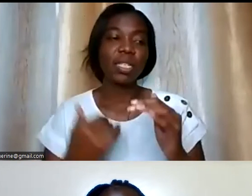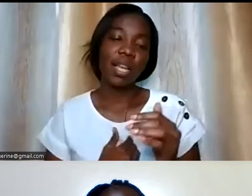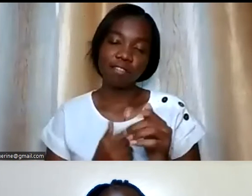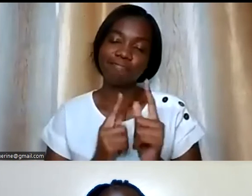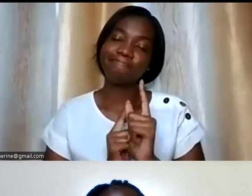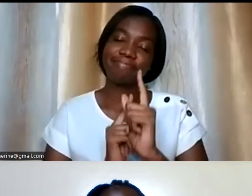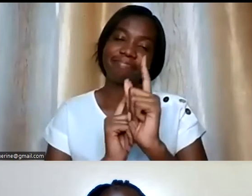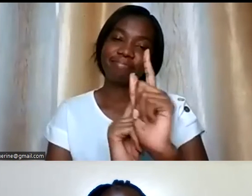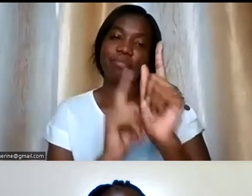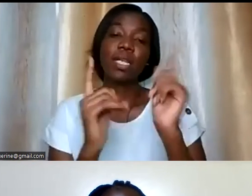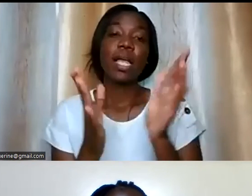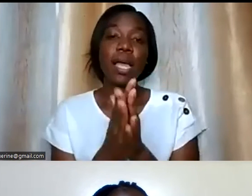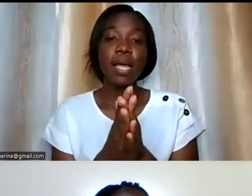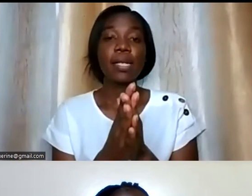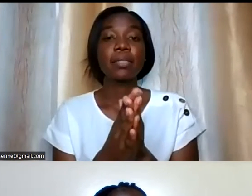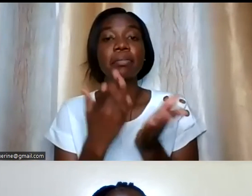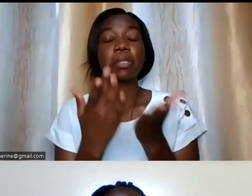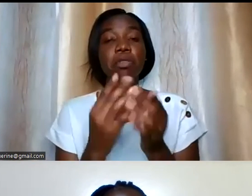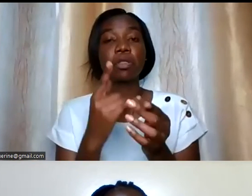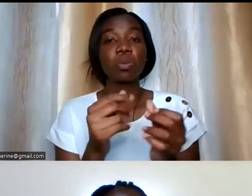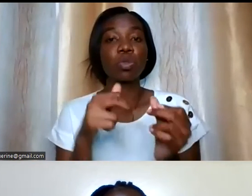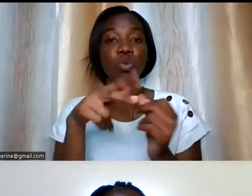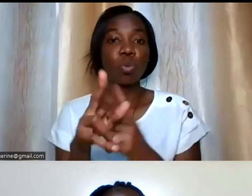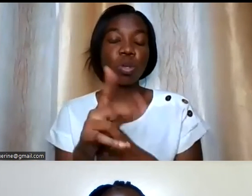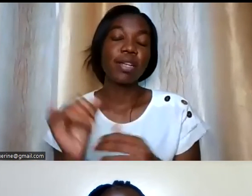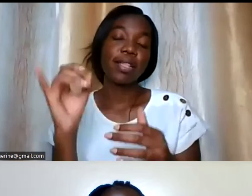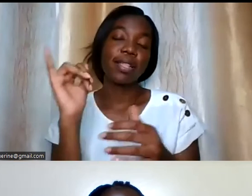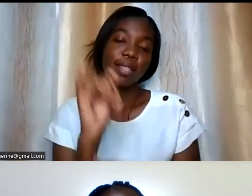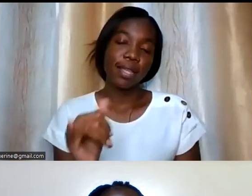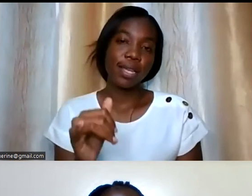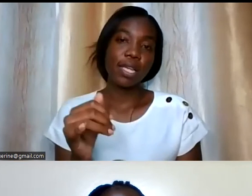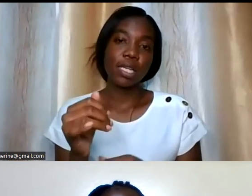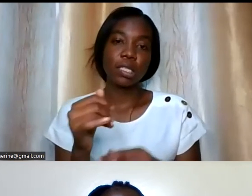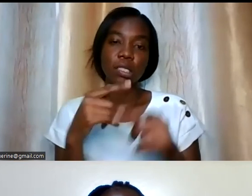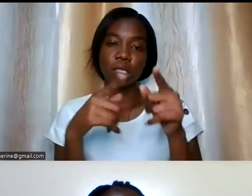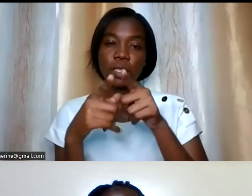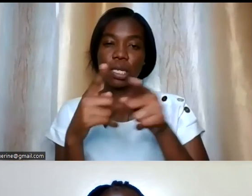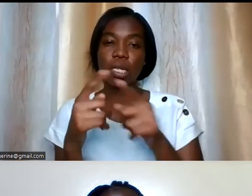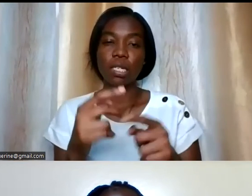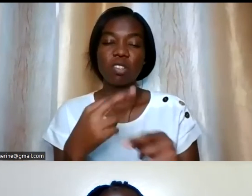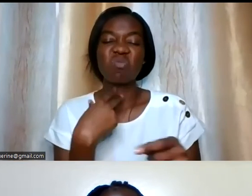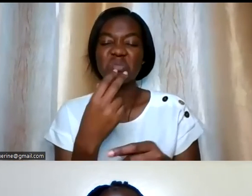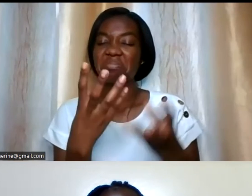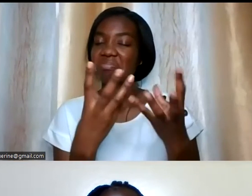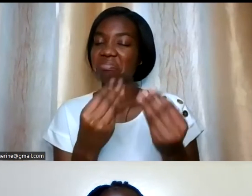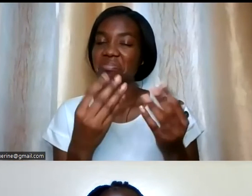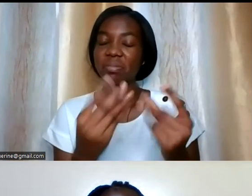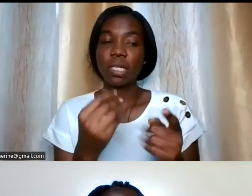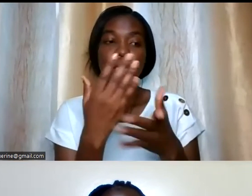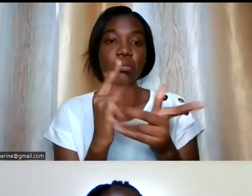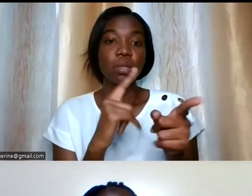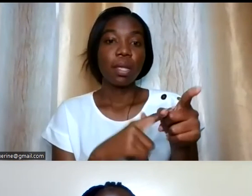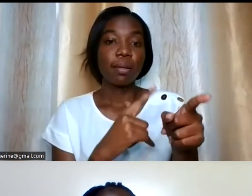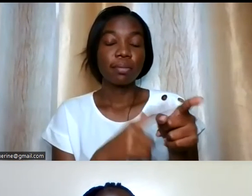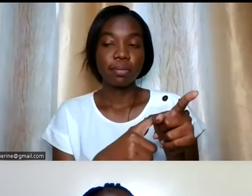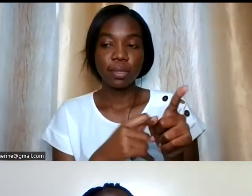And unless you are walking that journey, it sounds very easy. Sometimes